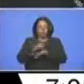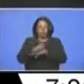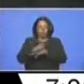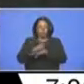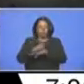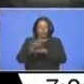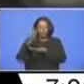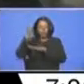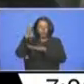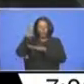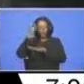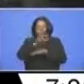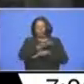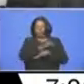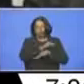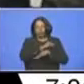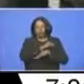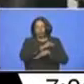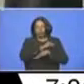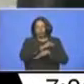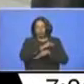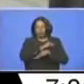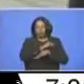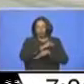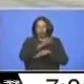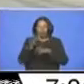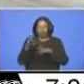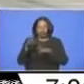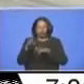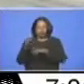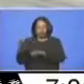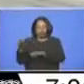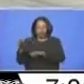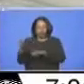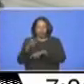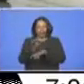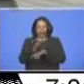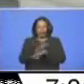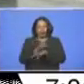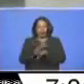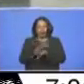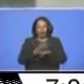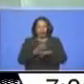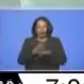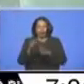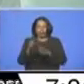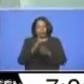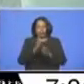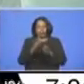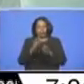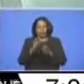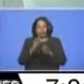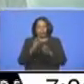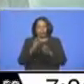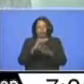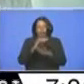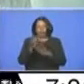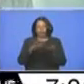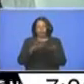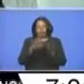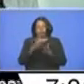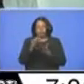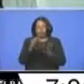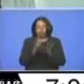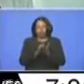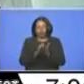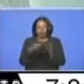Antonio Guterres viewed the hurricane-hit island of Abaco, which was severely damaged with a significant death toll. Since the storm passed,